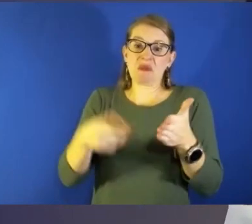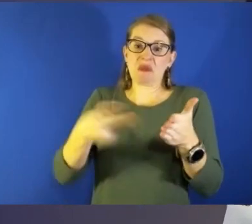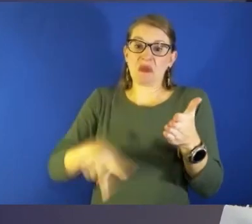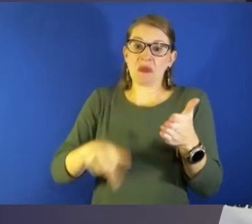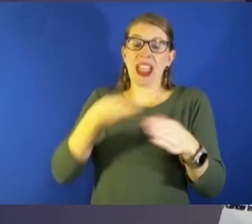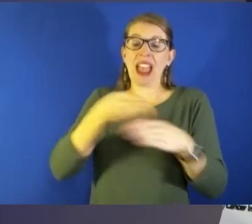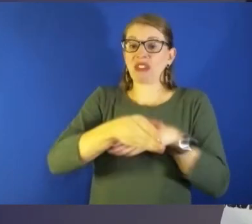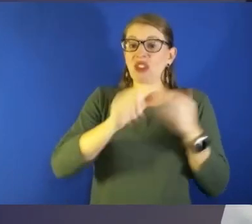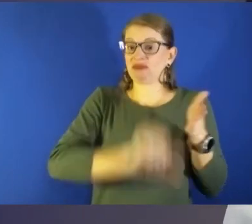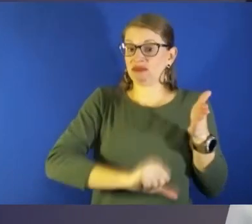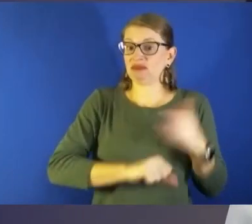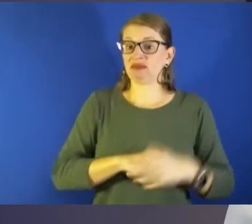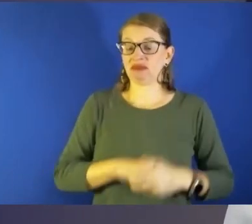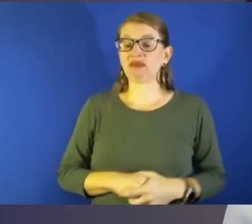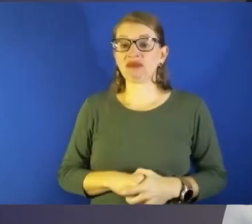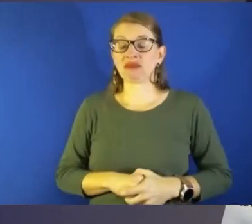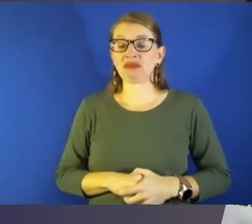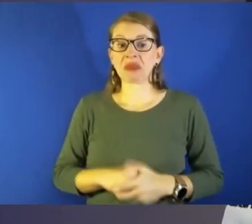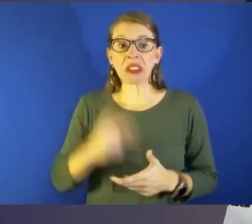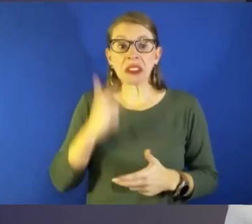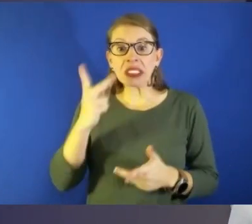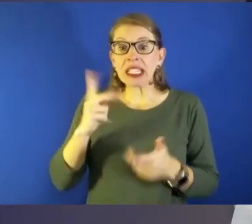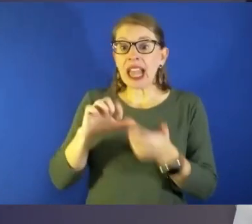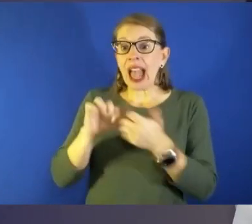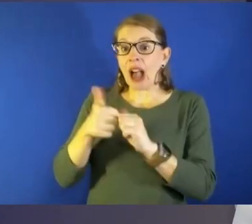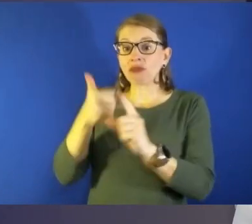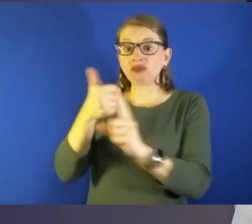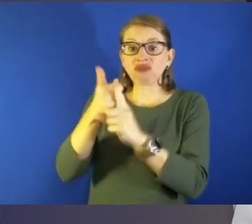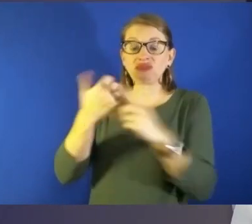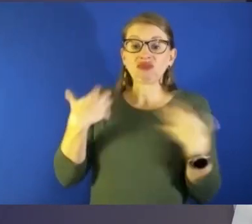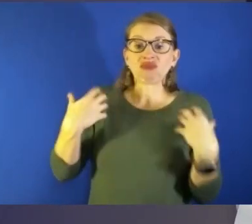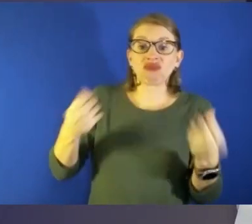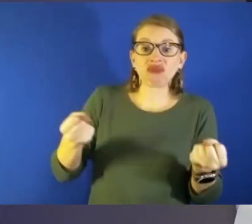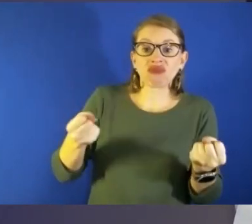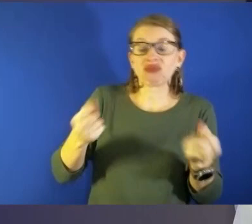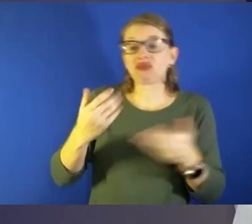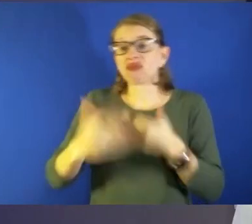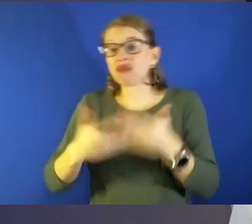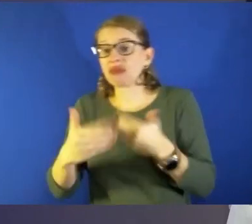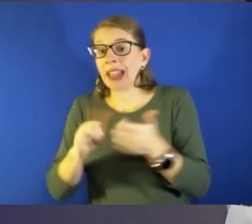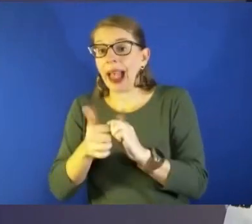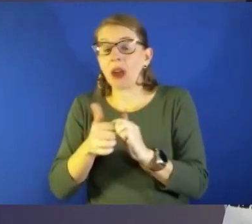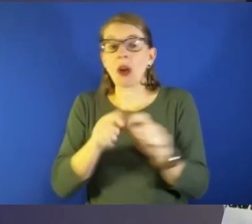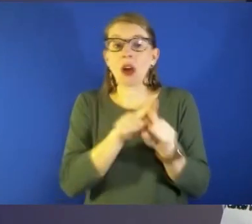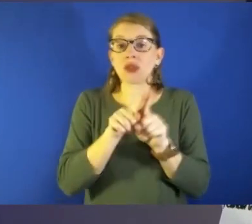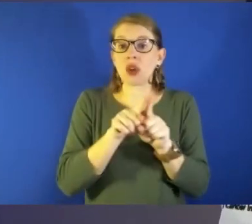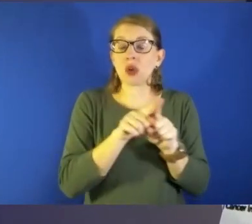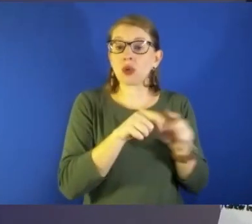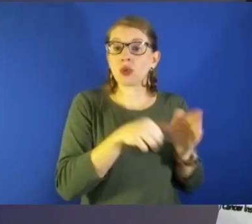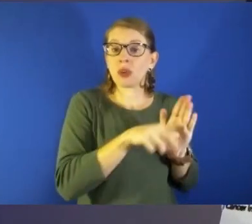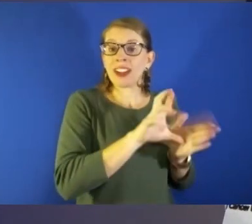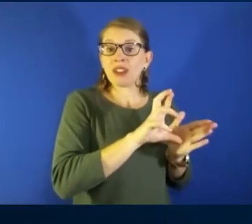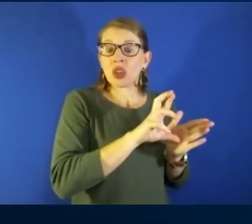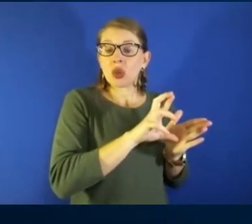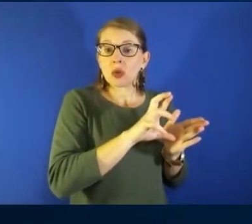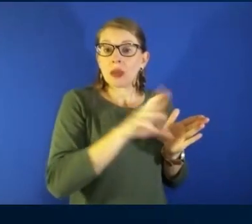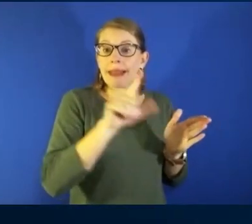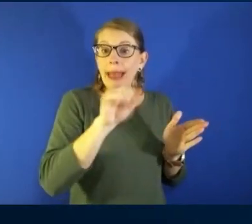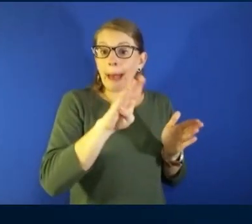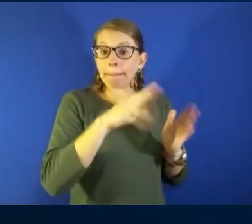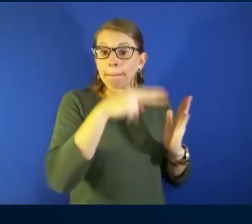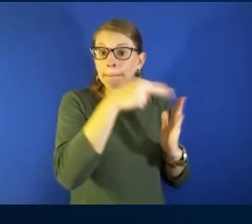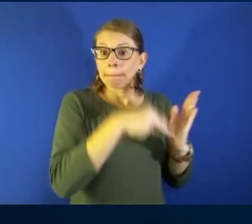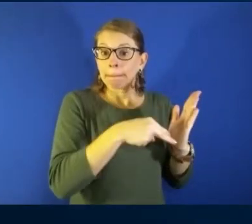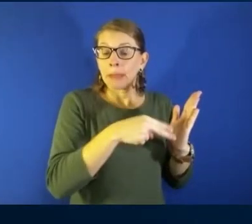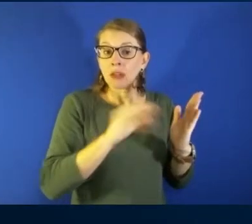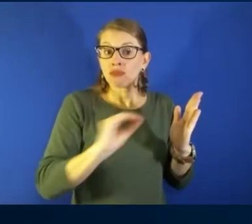treatment, see how she's healing and how she's doing, as well as review the pathology and make certain there aren't any indicators in that